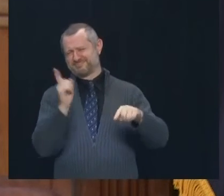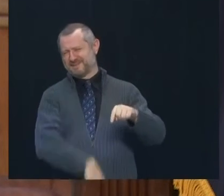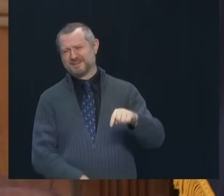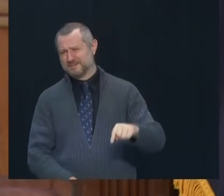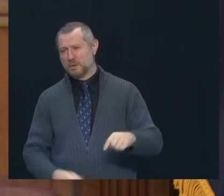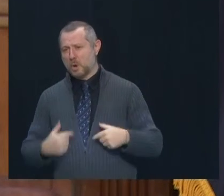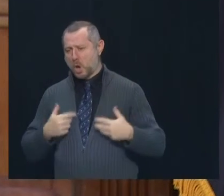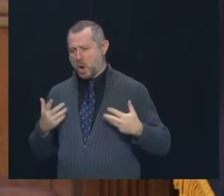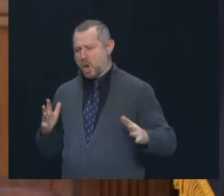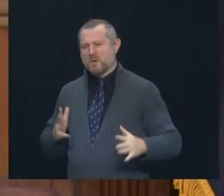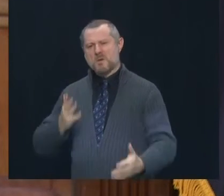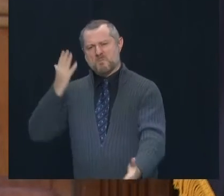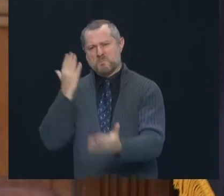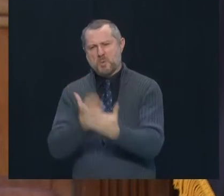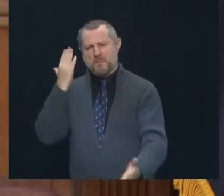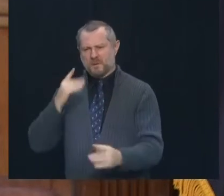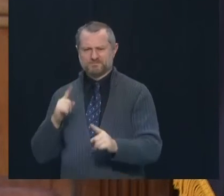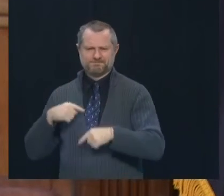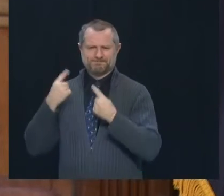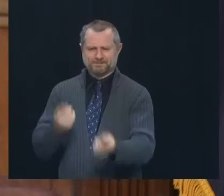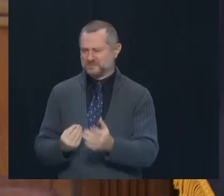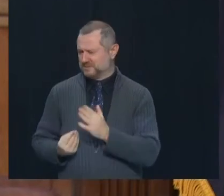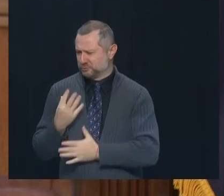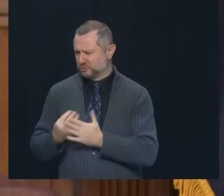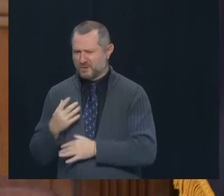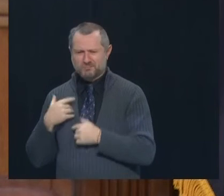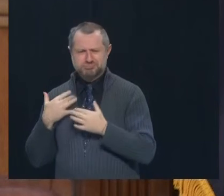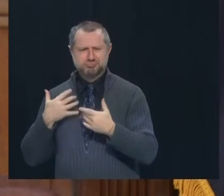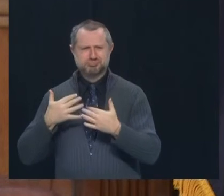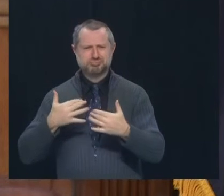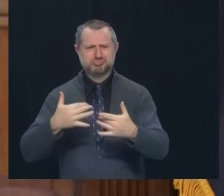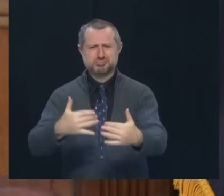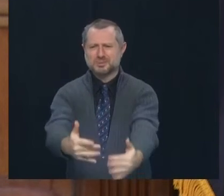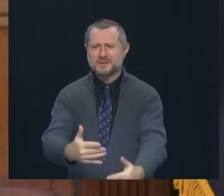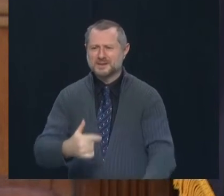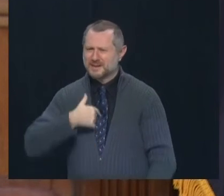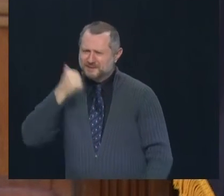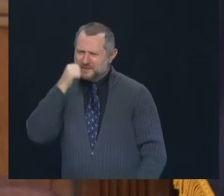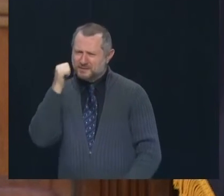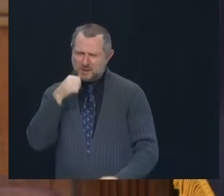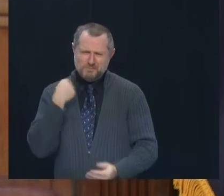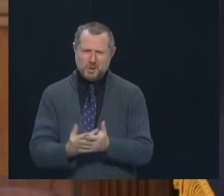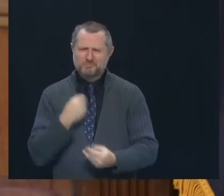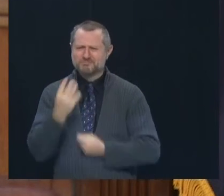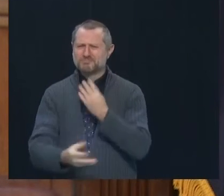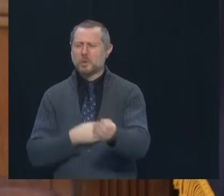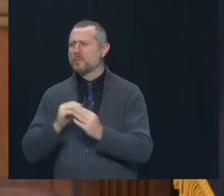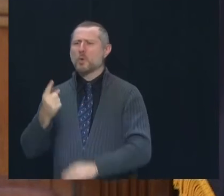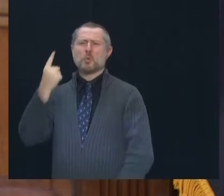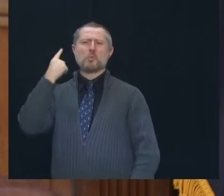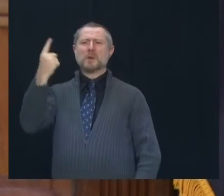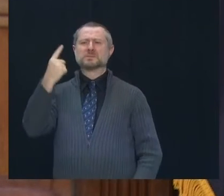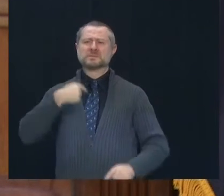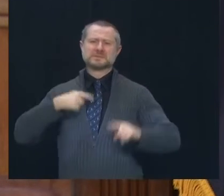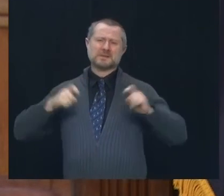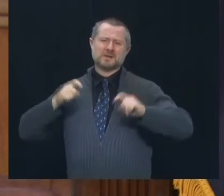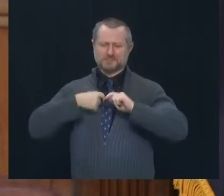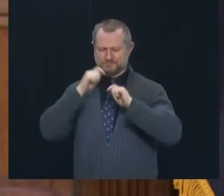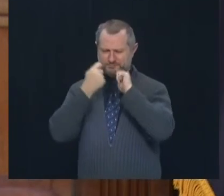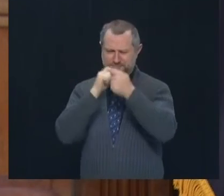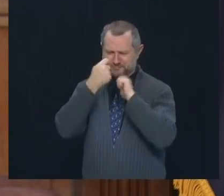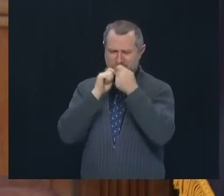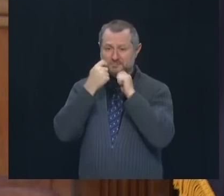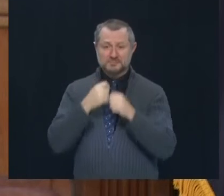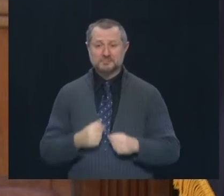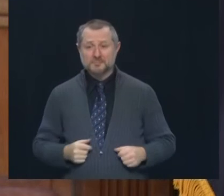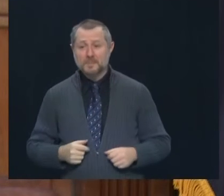proved during COVID. I think that's what we prove every day, doing more COVID tests than anyone else.